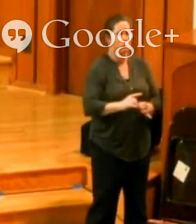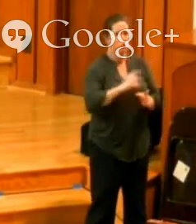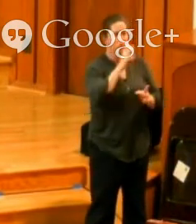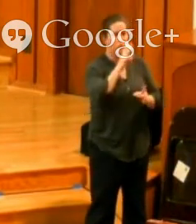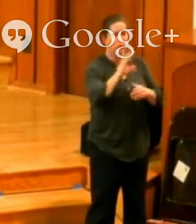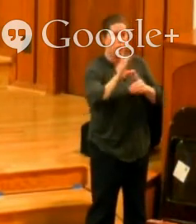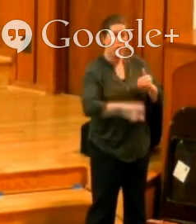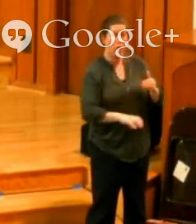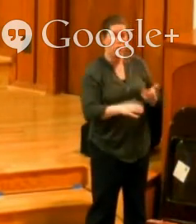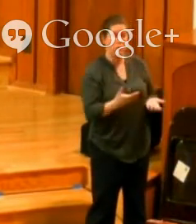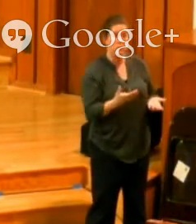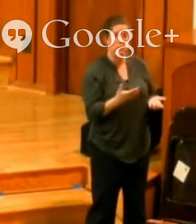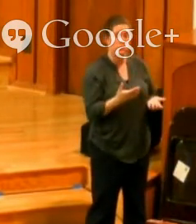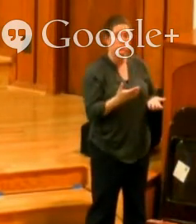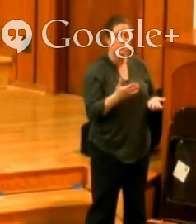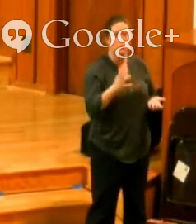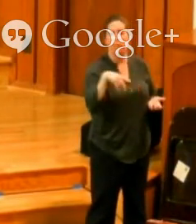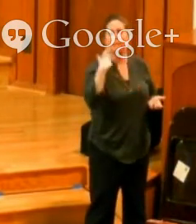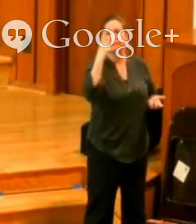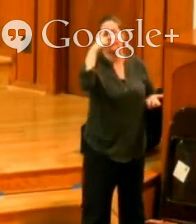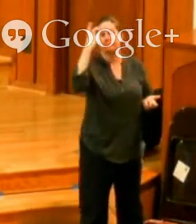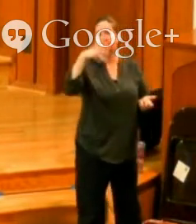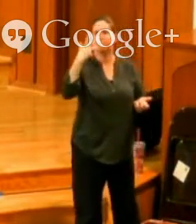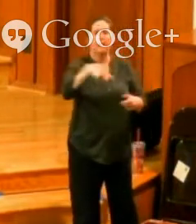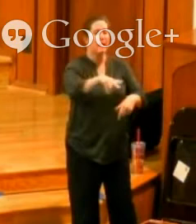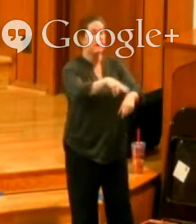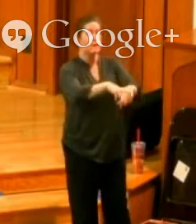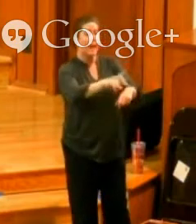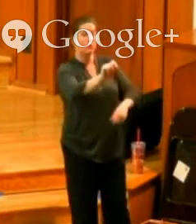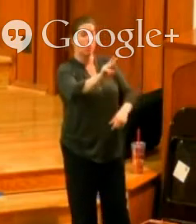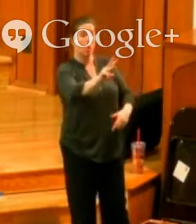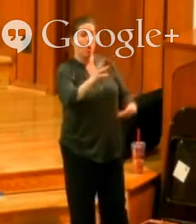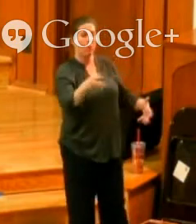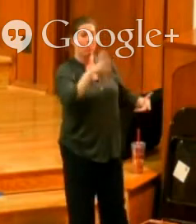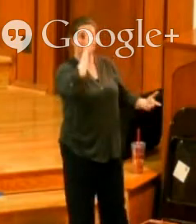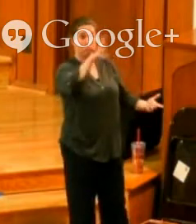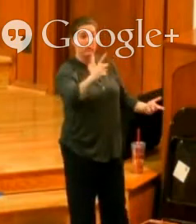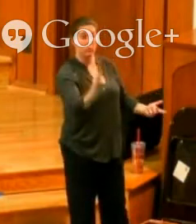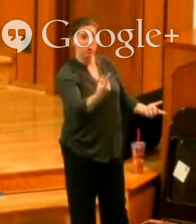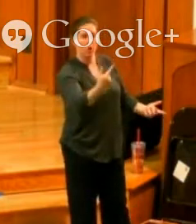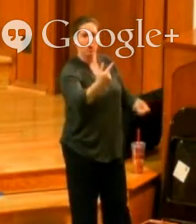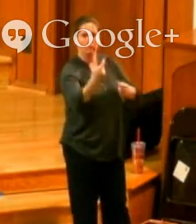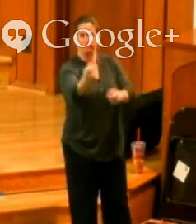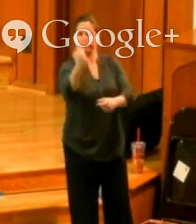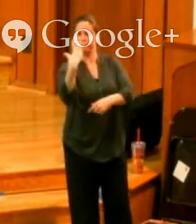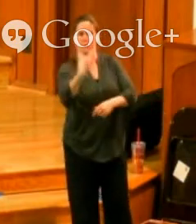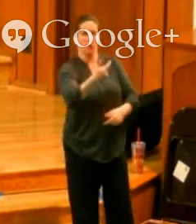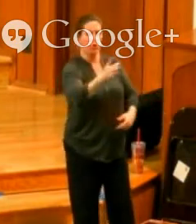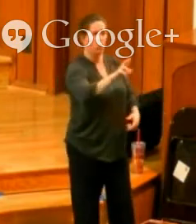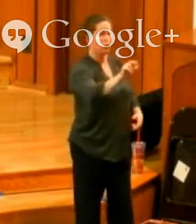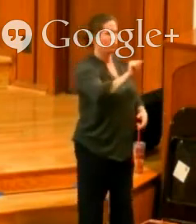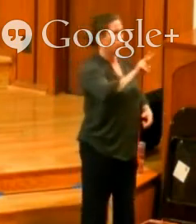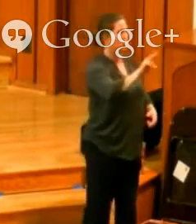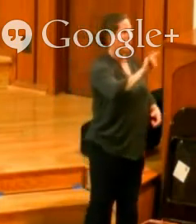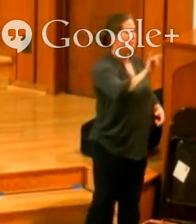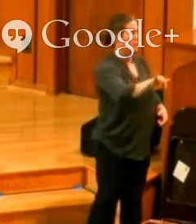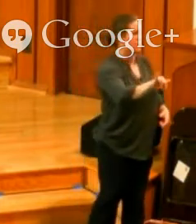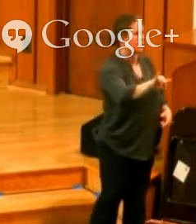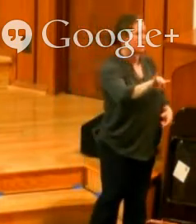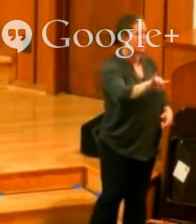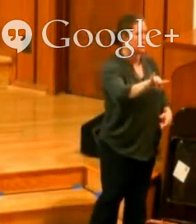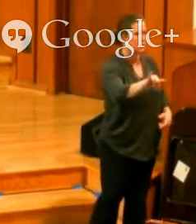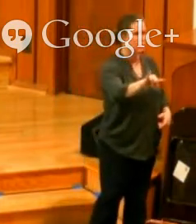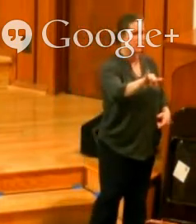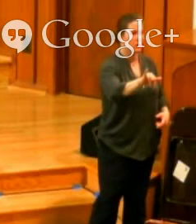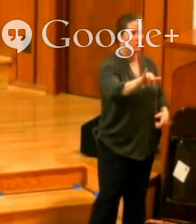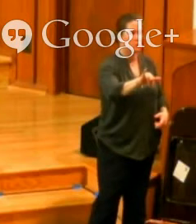tell me another natural law? Let's throw one out here. What's a natural law? Gravity. Oh, I like it. Gravity. That's a good one. Let's think about this for a second. The